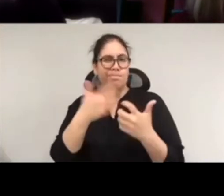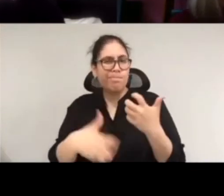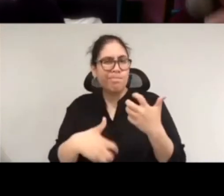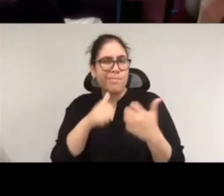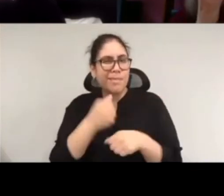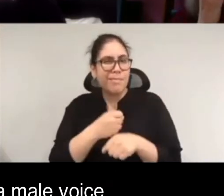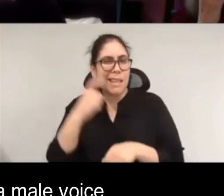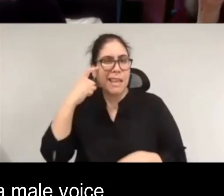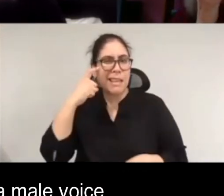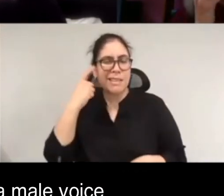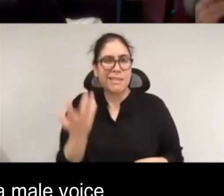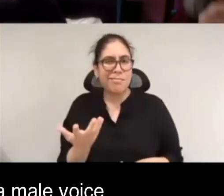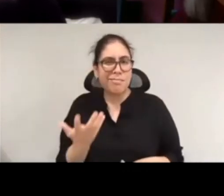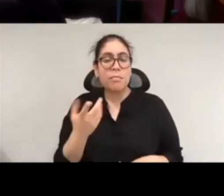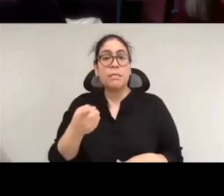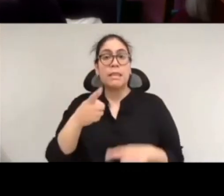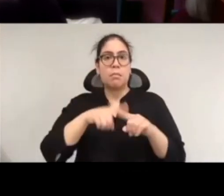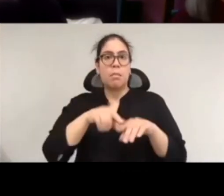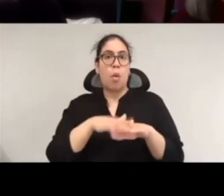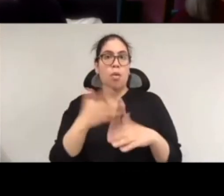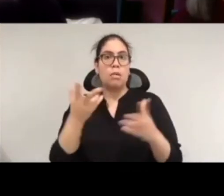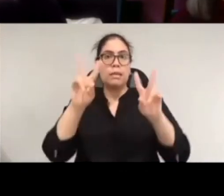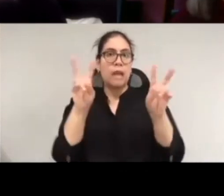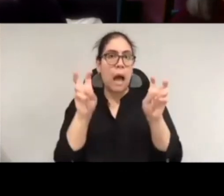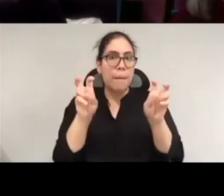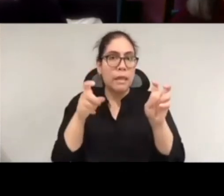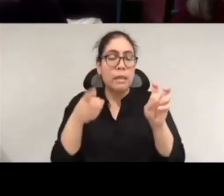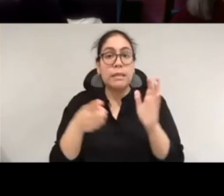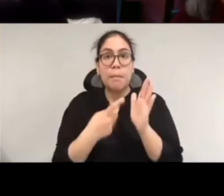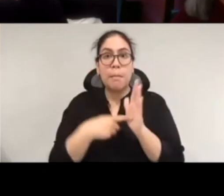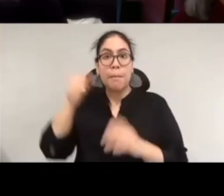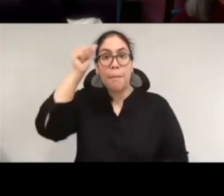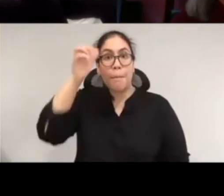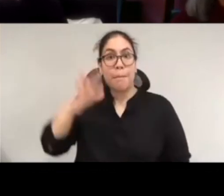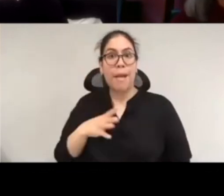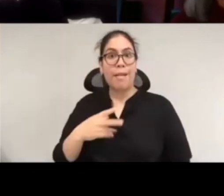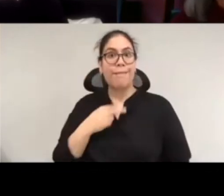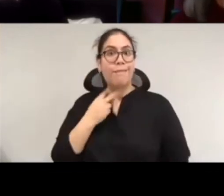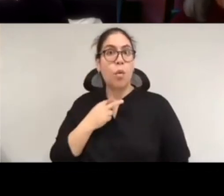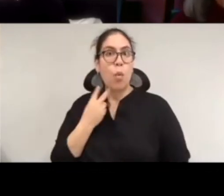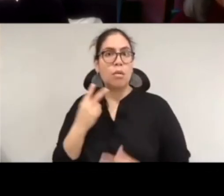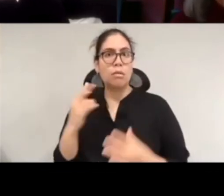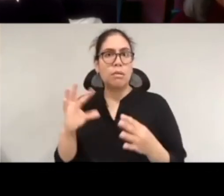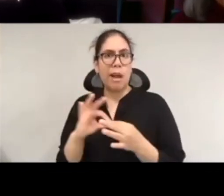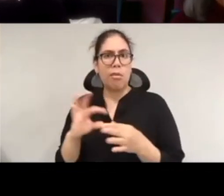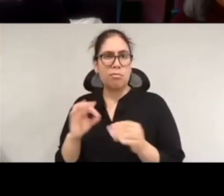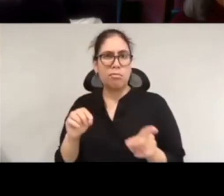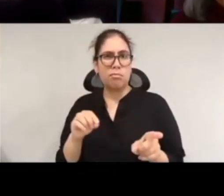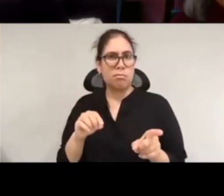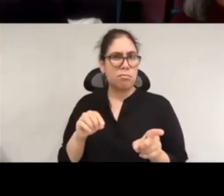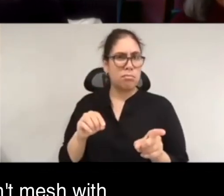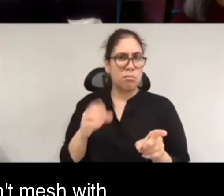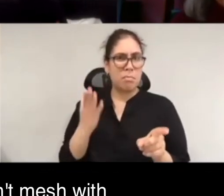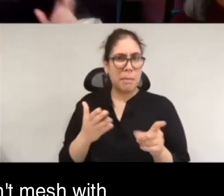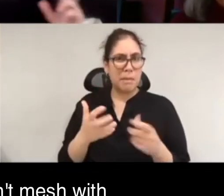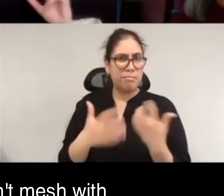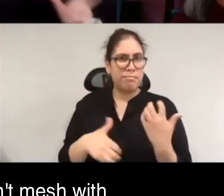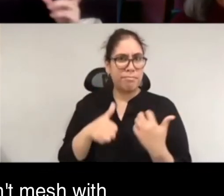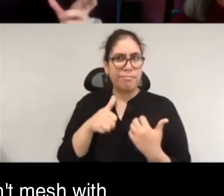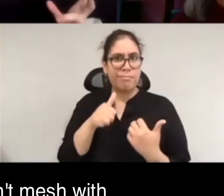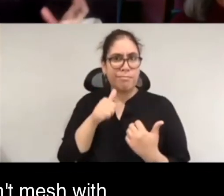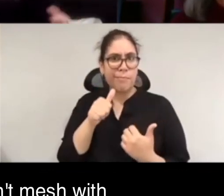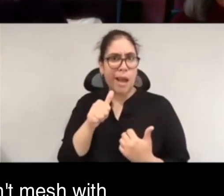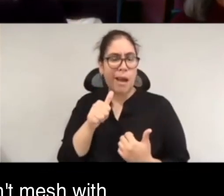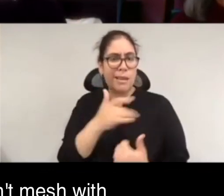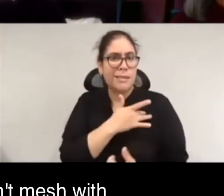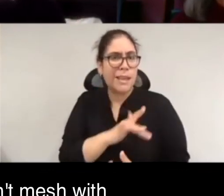on the subject matter, sometimes a male voice narrating would just be weird or insensitive in some cases, or just doesn't